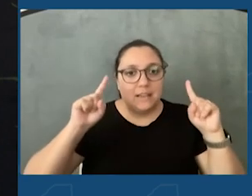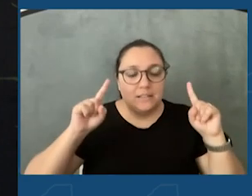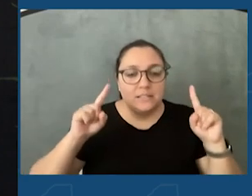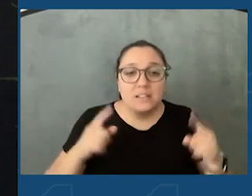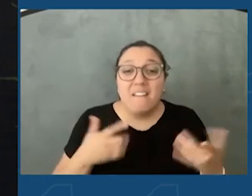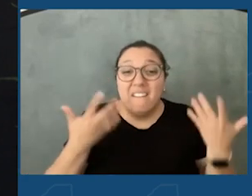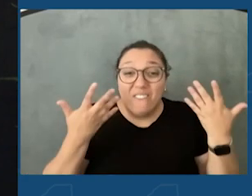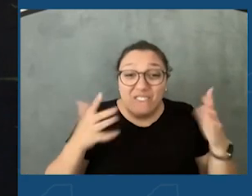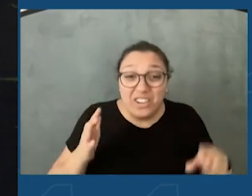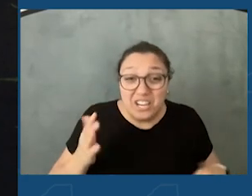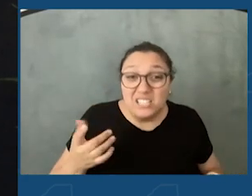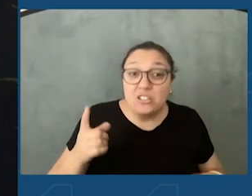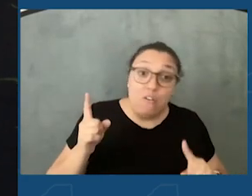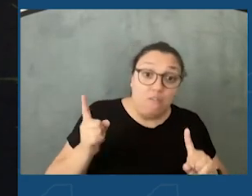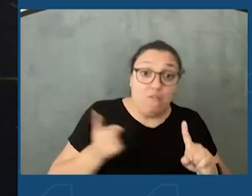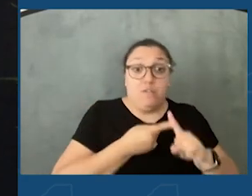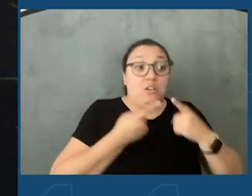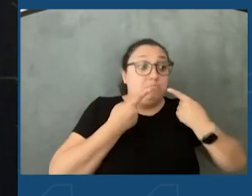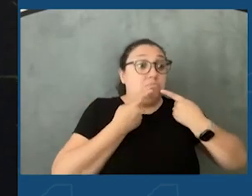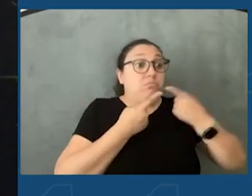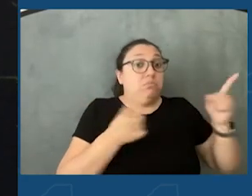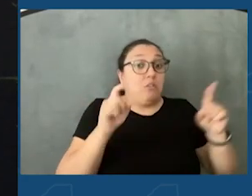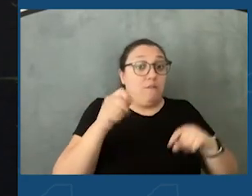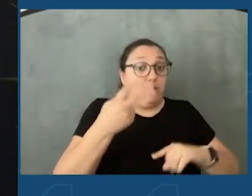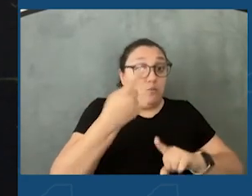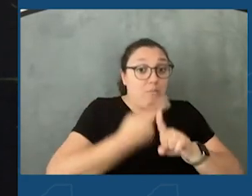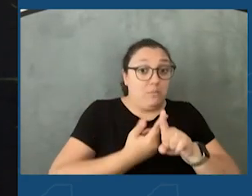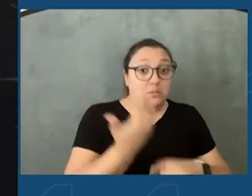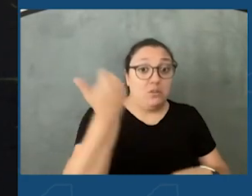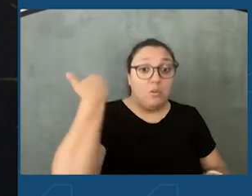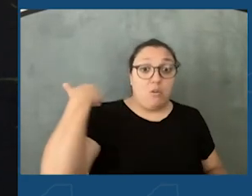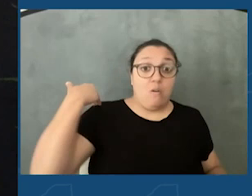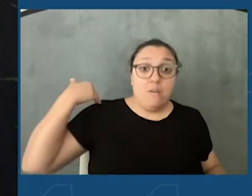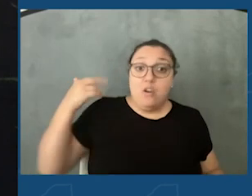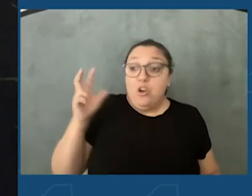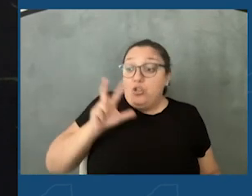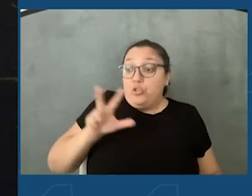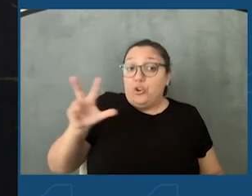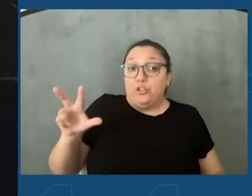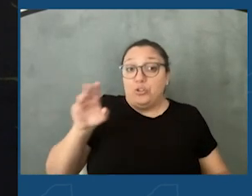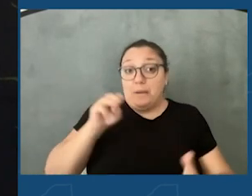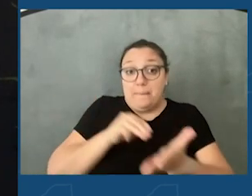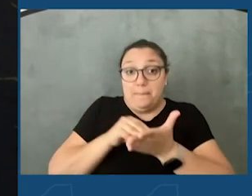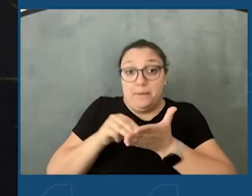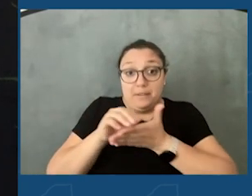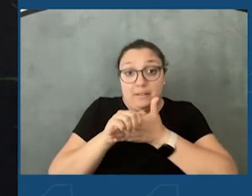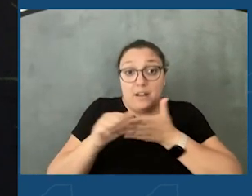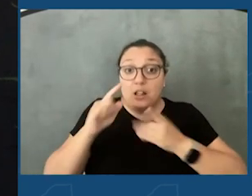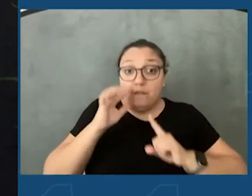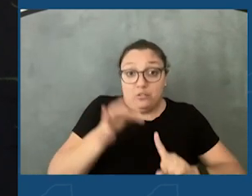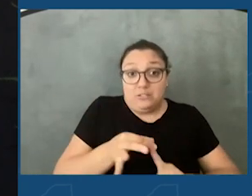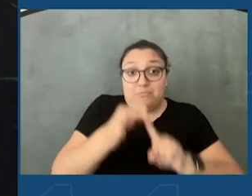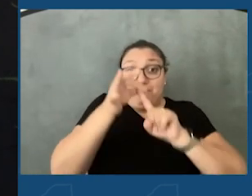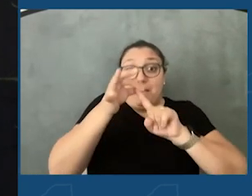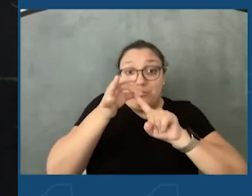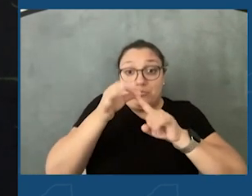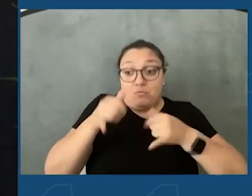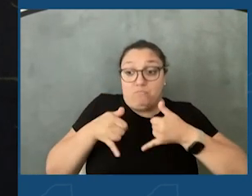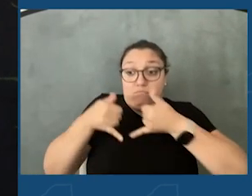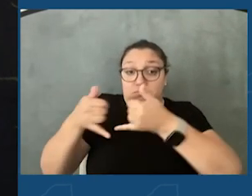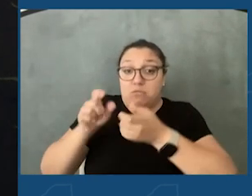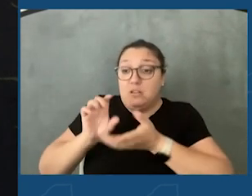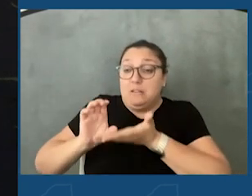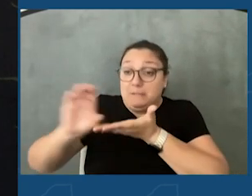ago. And of this, we have $33 million going to special award winners, and they run up and down